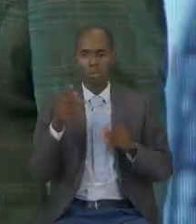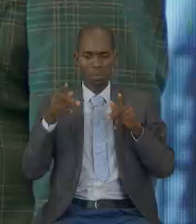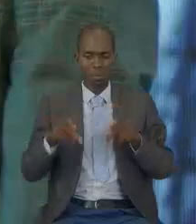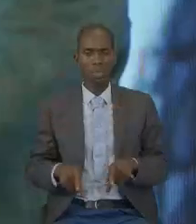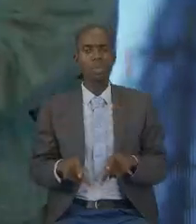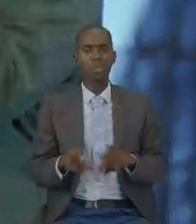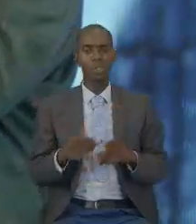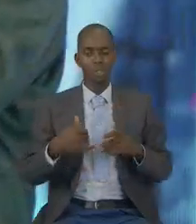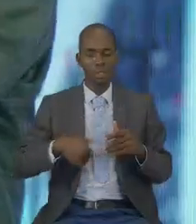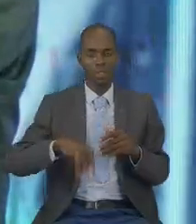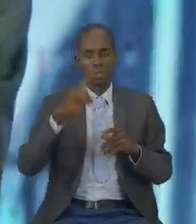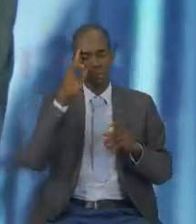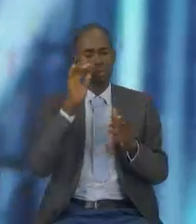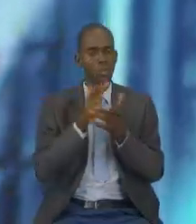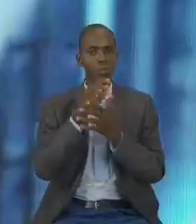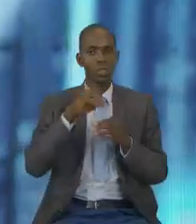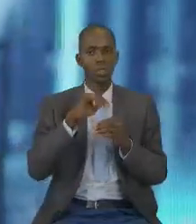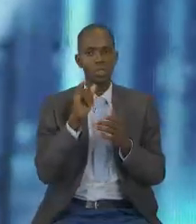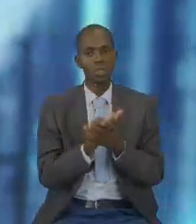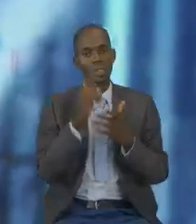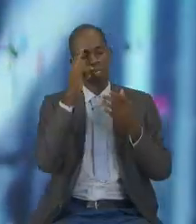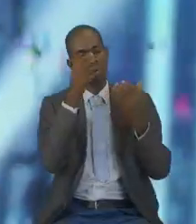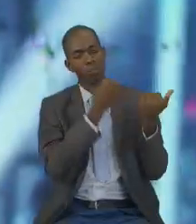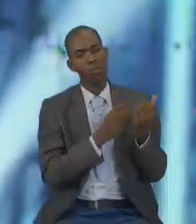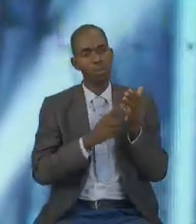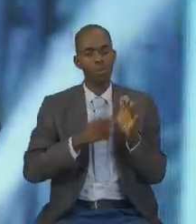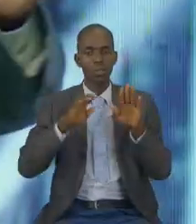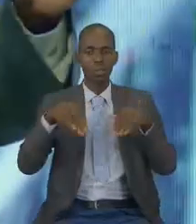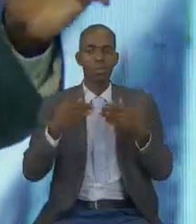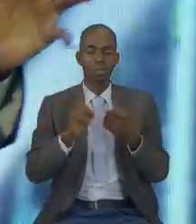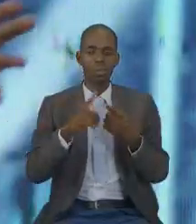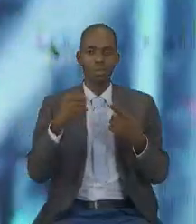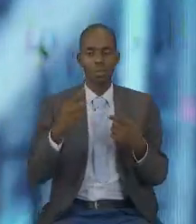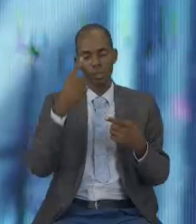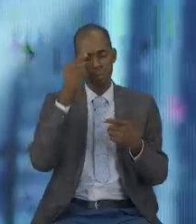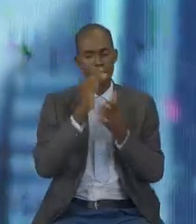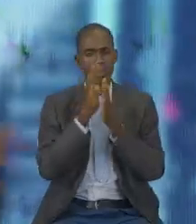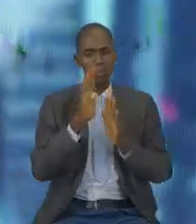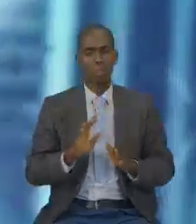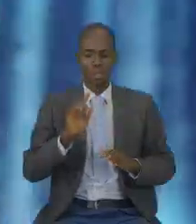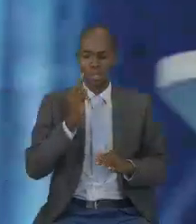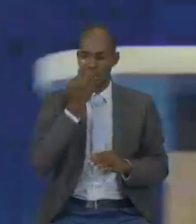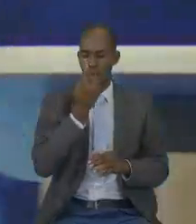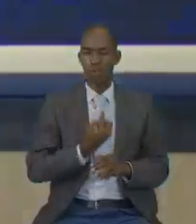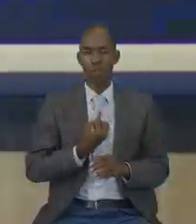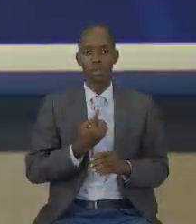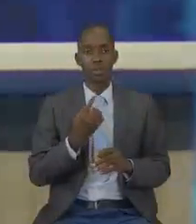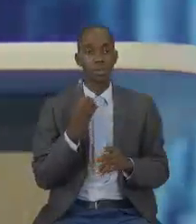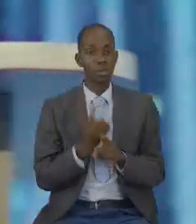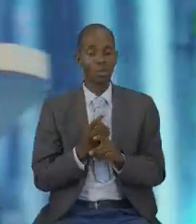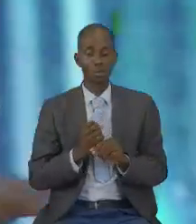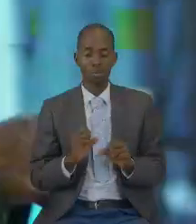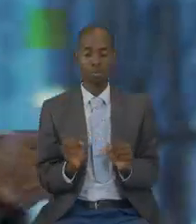the faith once delivered unto the saints, alone. All of a sudden, the Lord moved